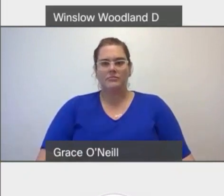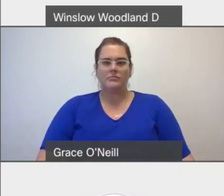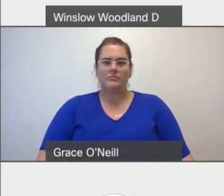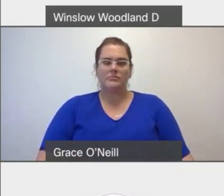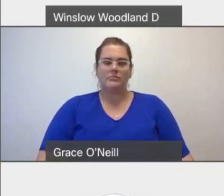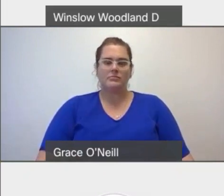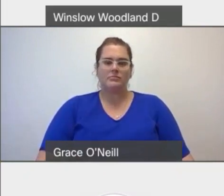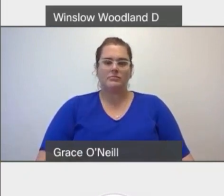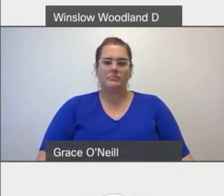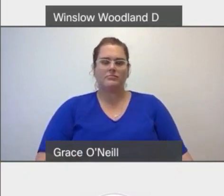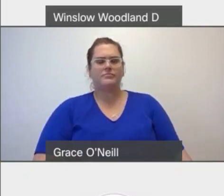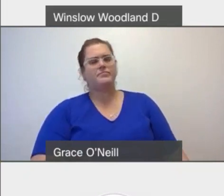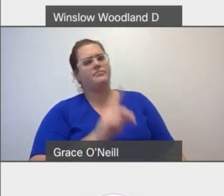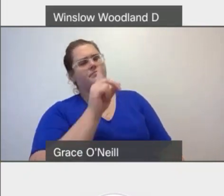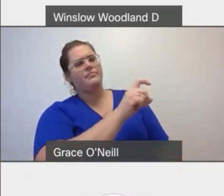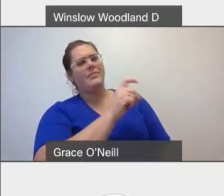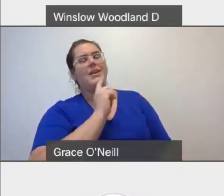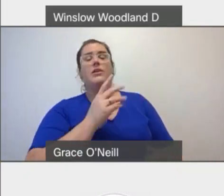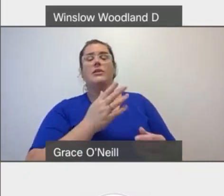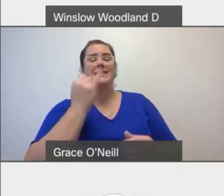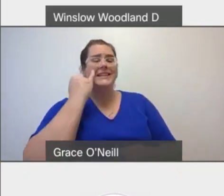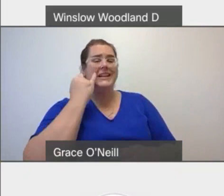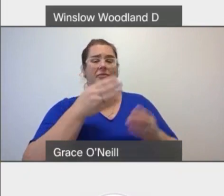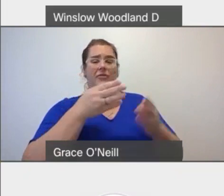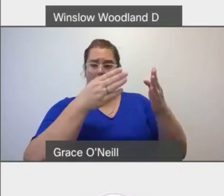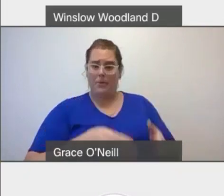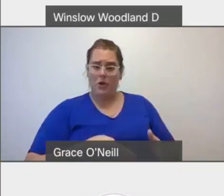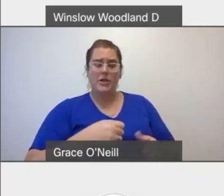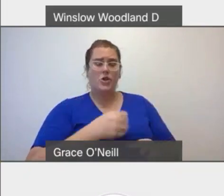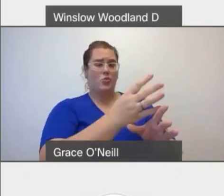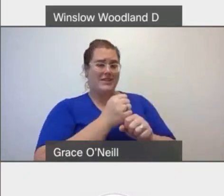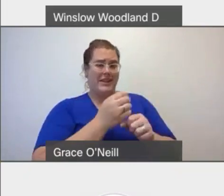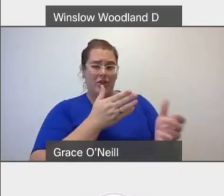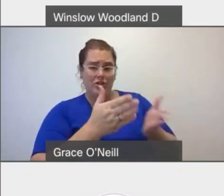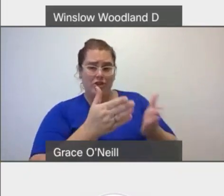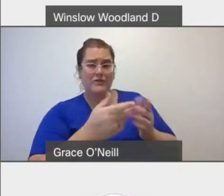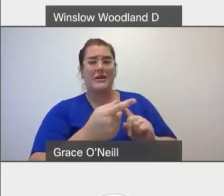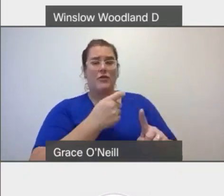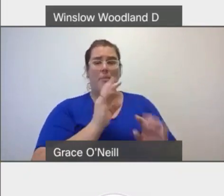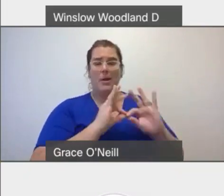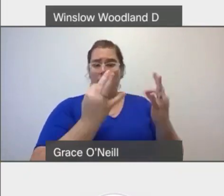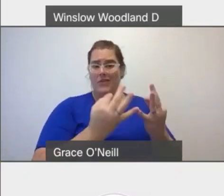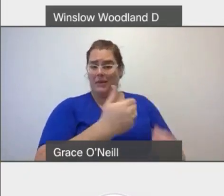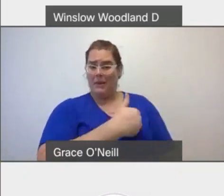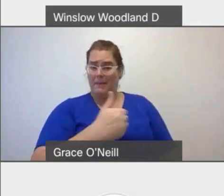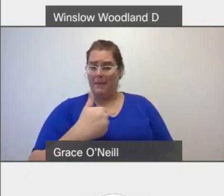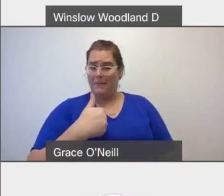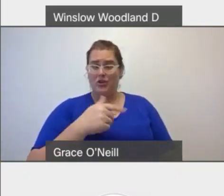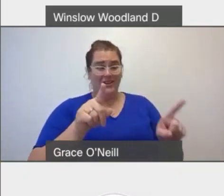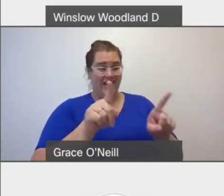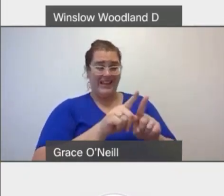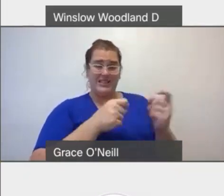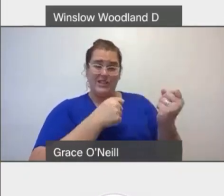What will happen to the service being received by a person served if one of a family members is the support staff and the